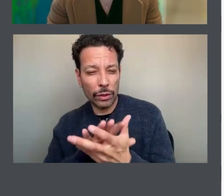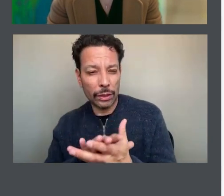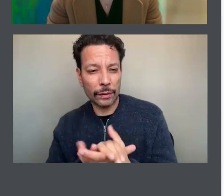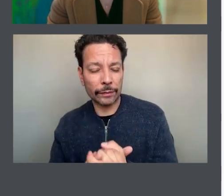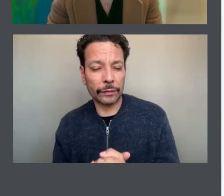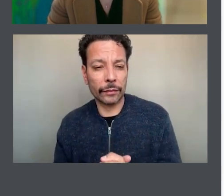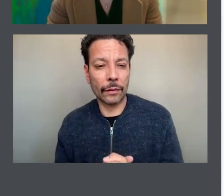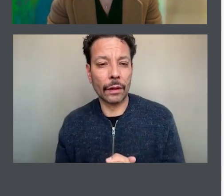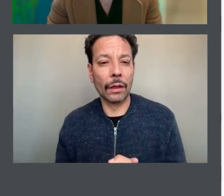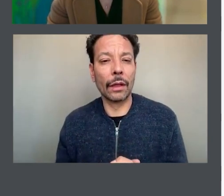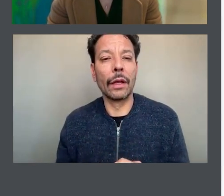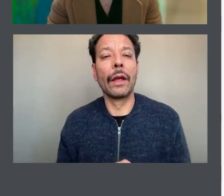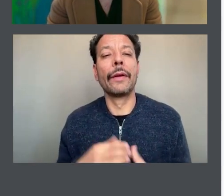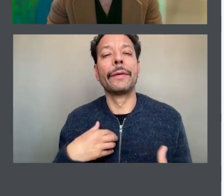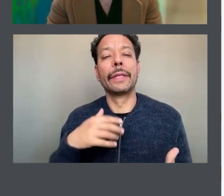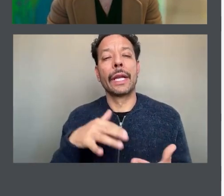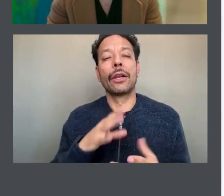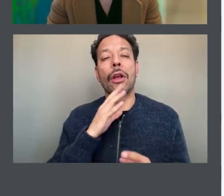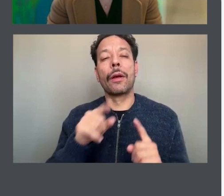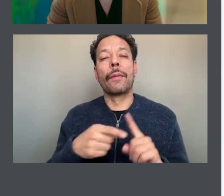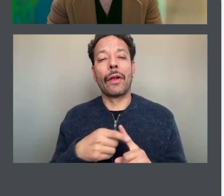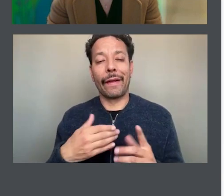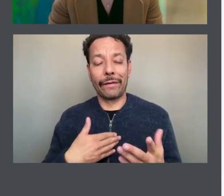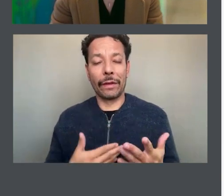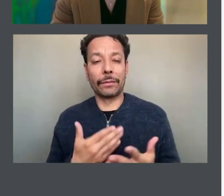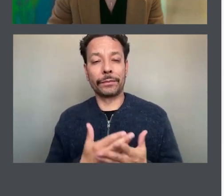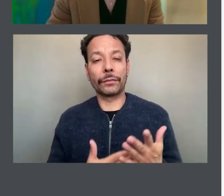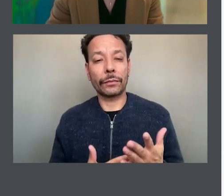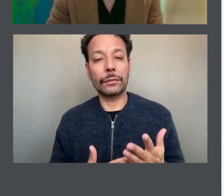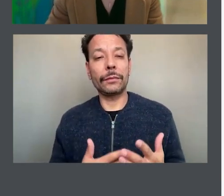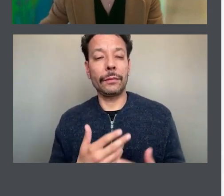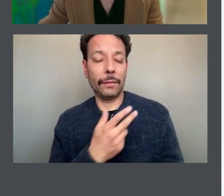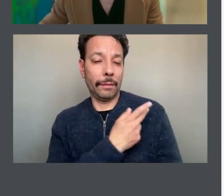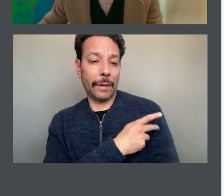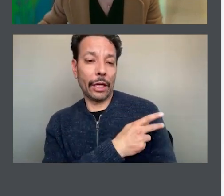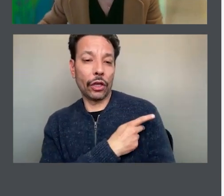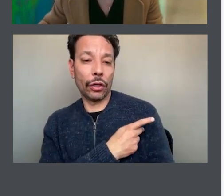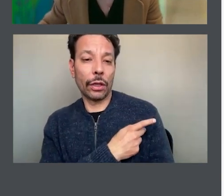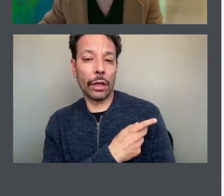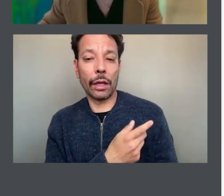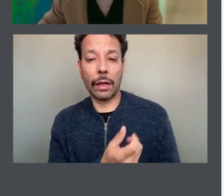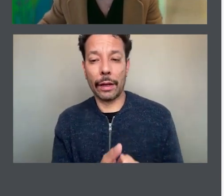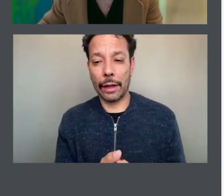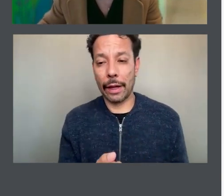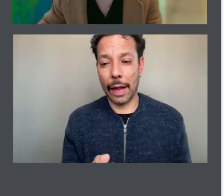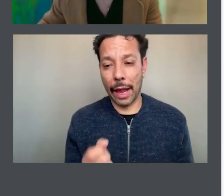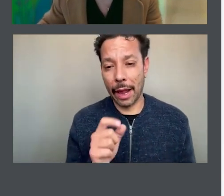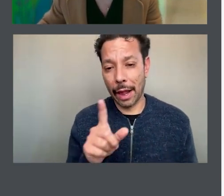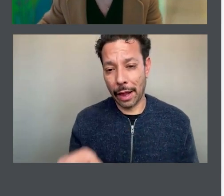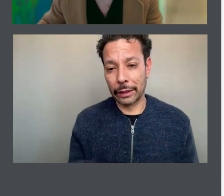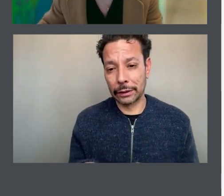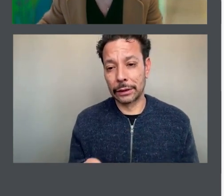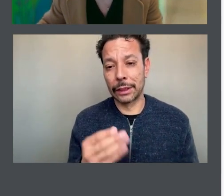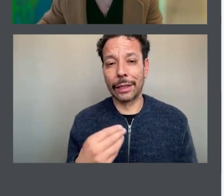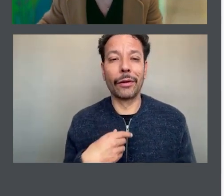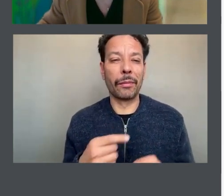So in our study that I will talk about, we did have some patients ask, and I'll go back to